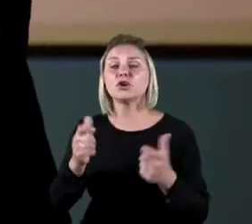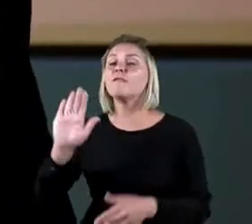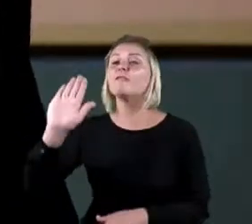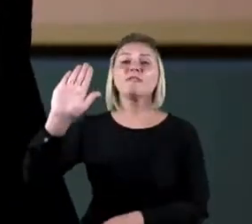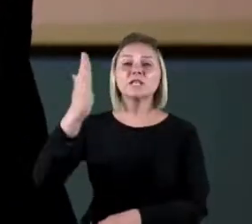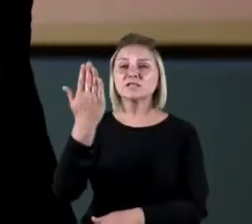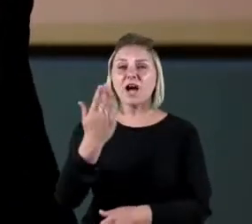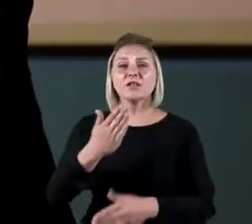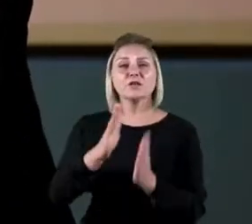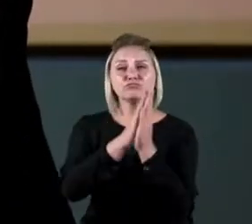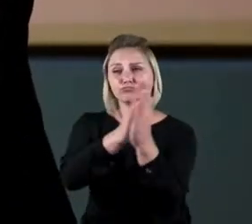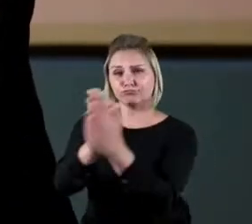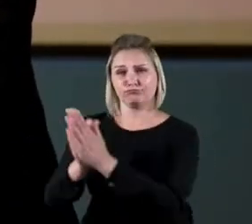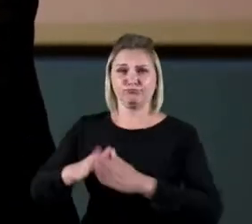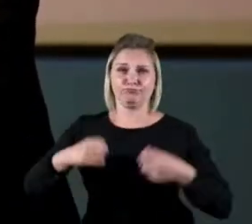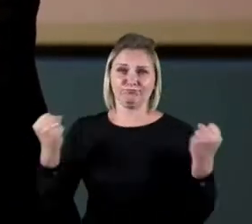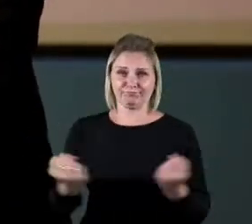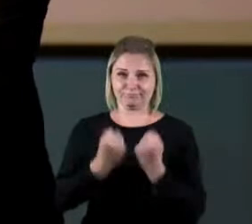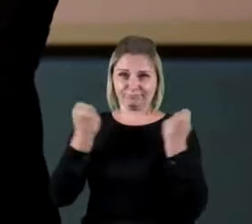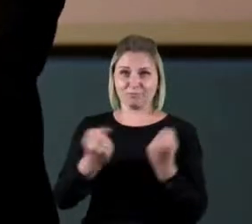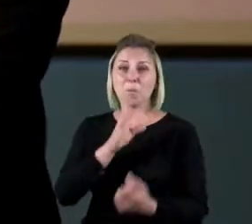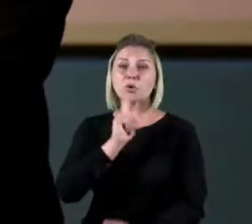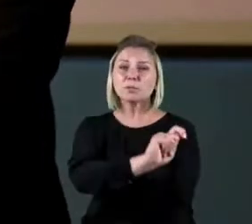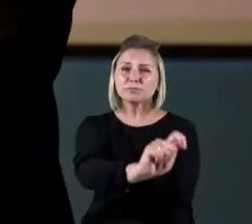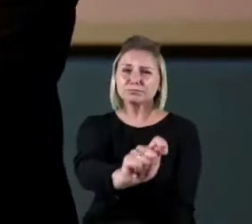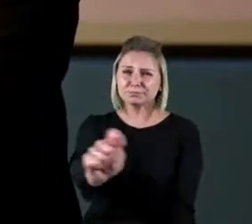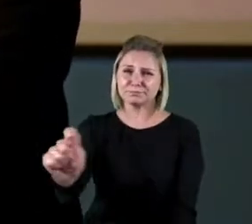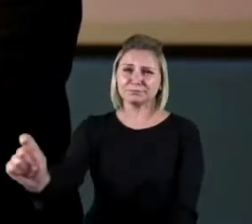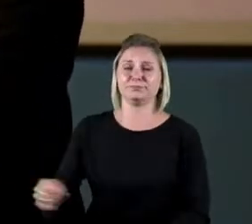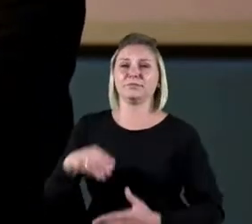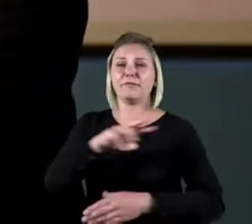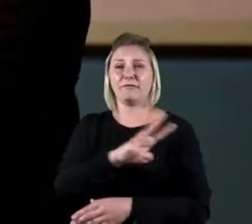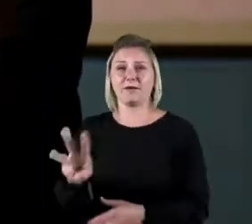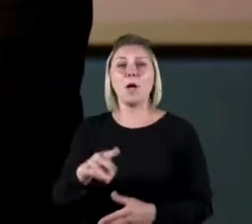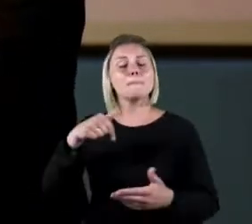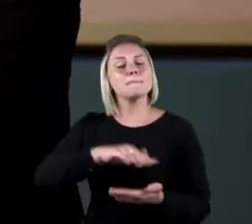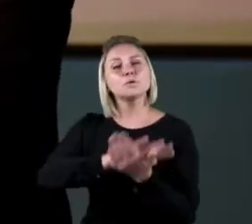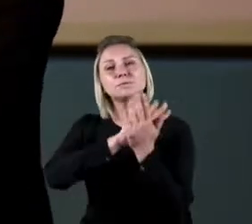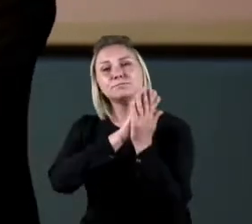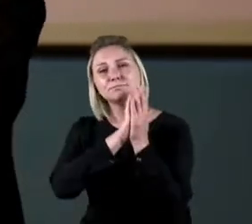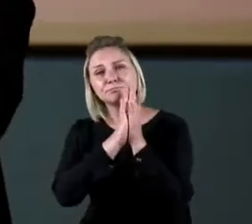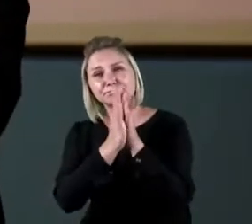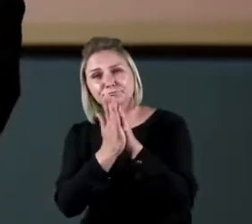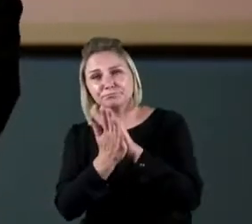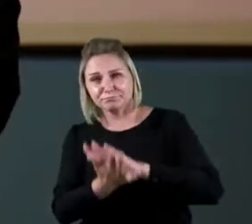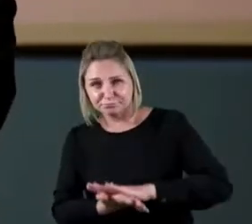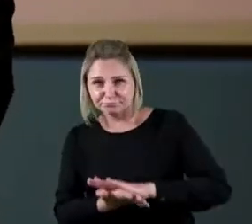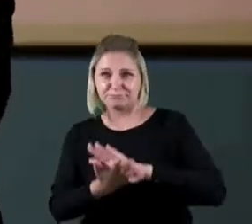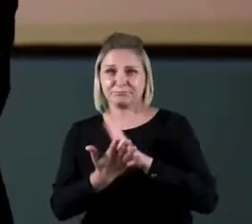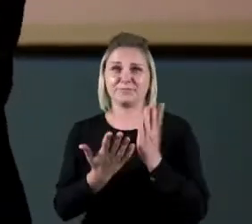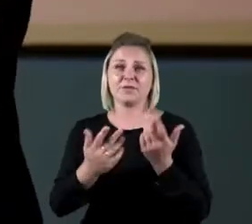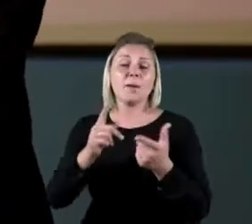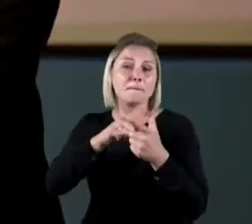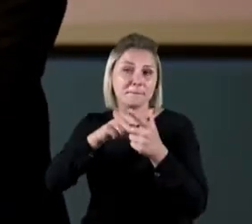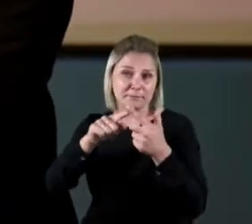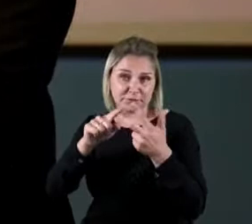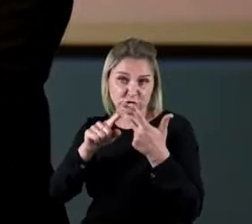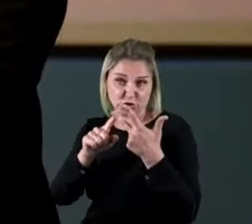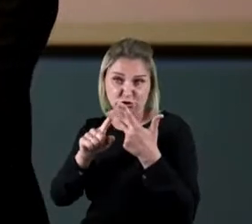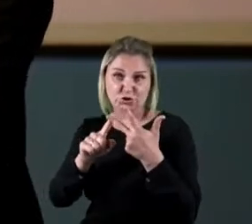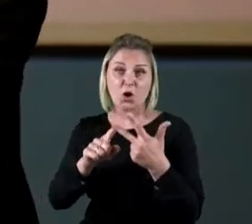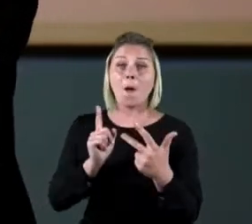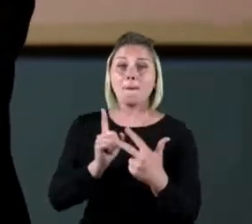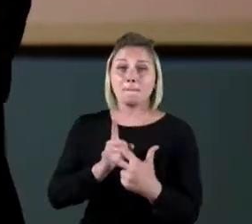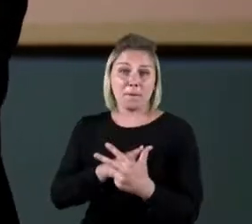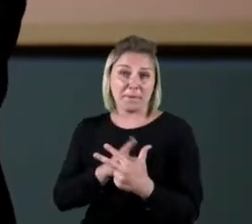action, a wake-up call, and we need to change and to transform 3 things. 1, we